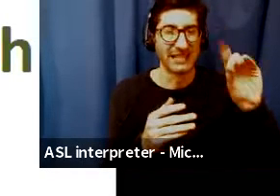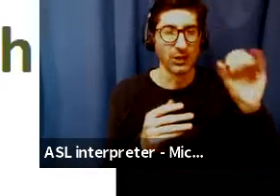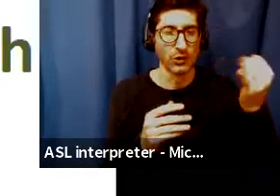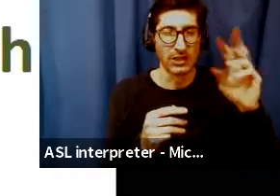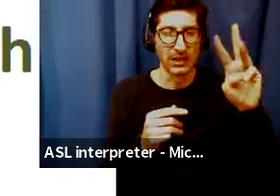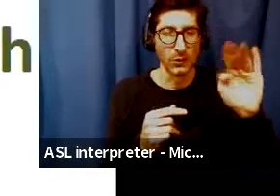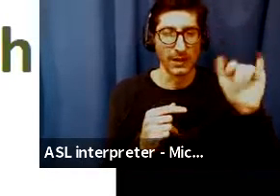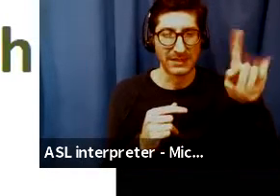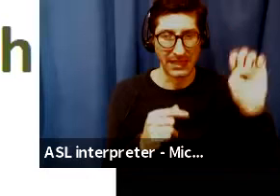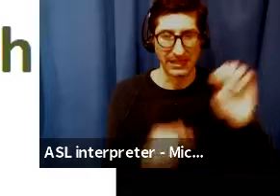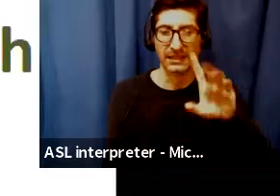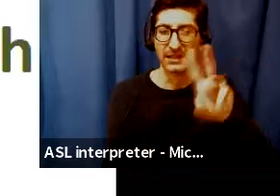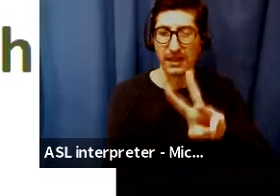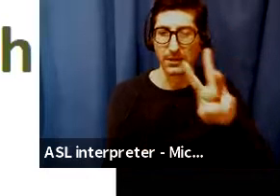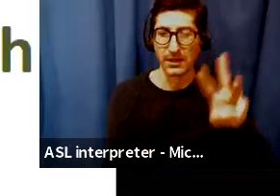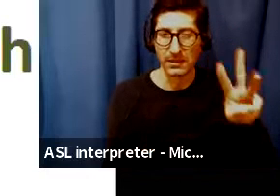is